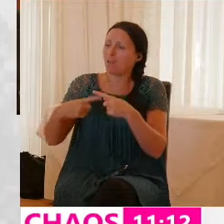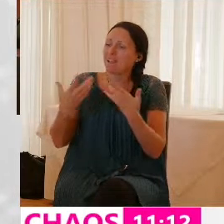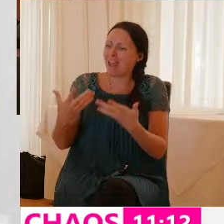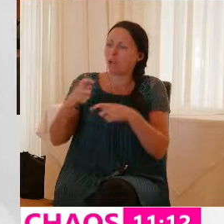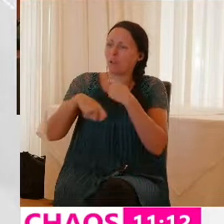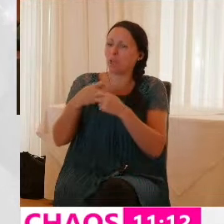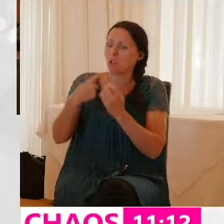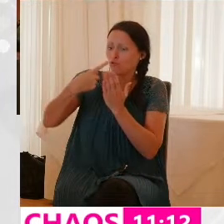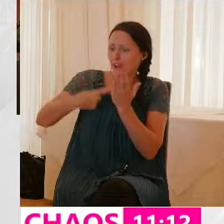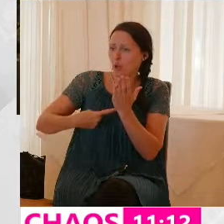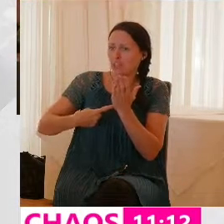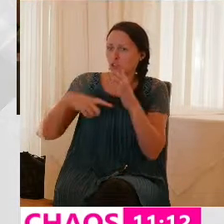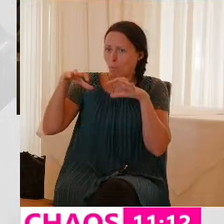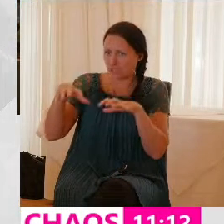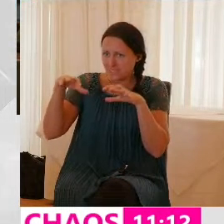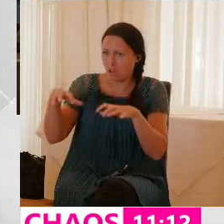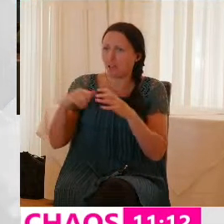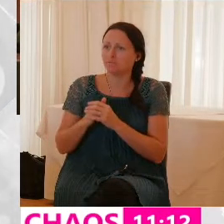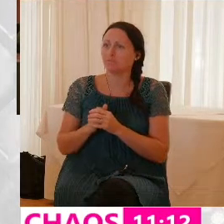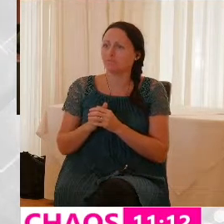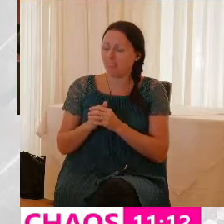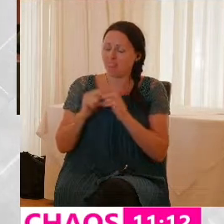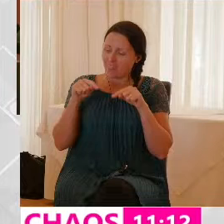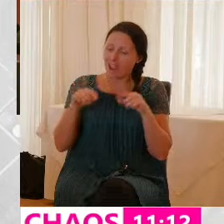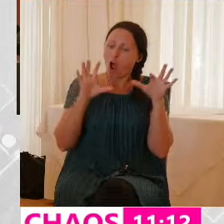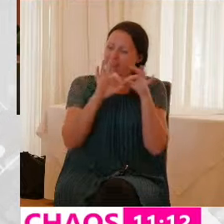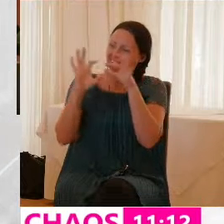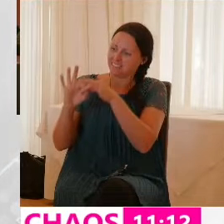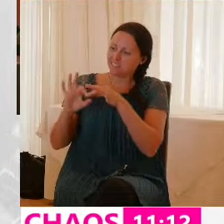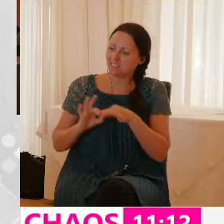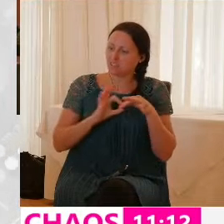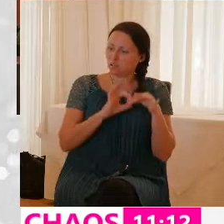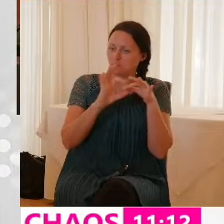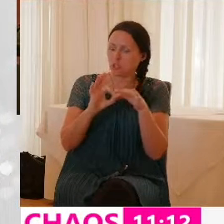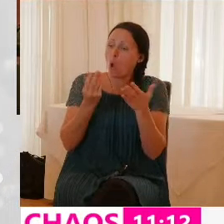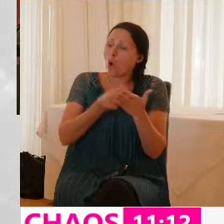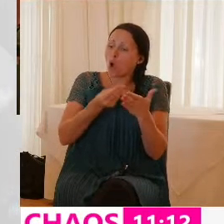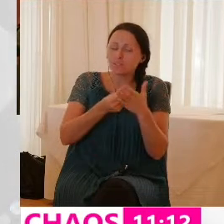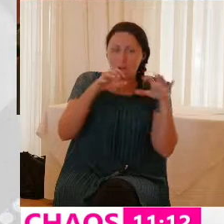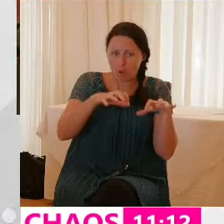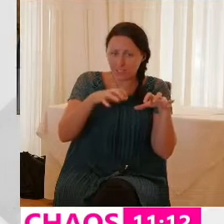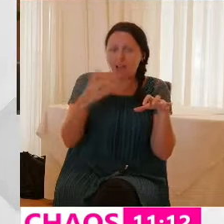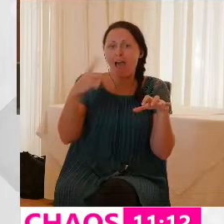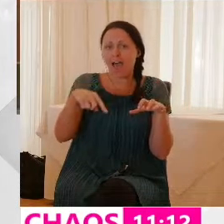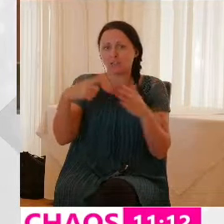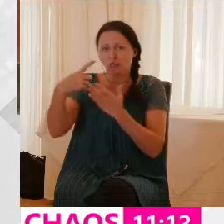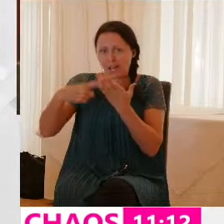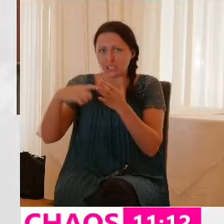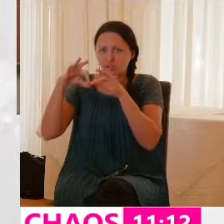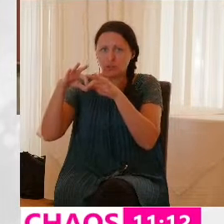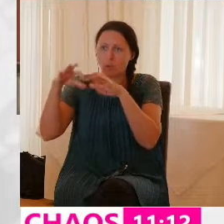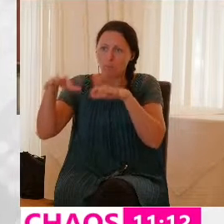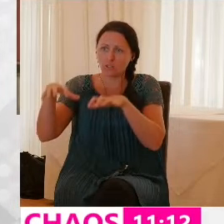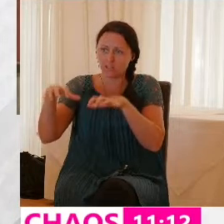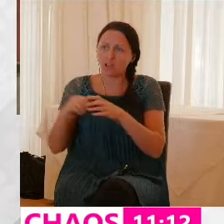The previous one was, they are interlinked, but regulations monster and cost monster. There is time of concern